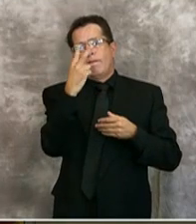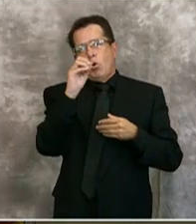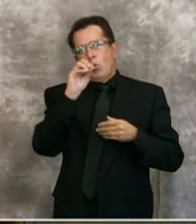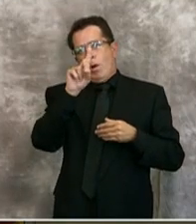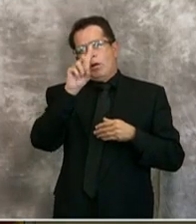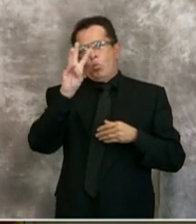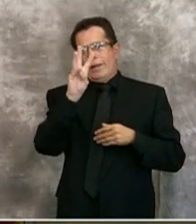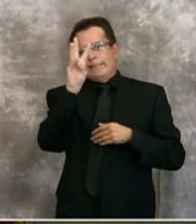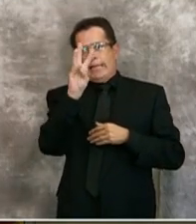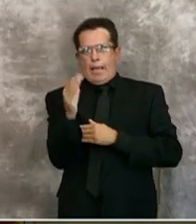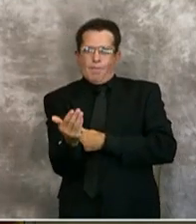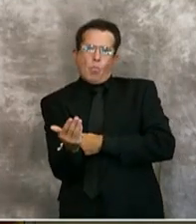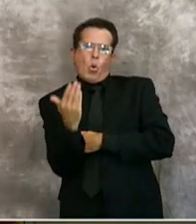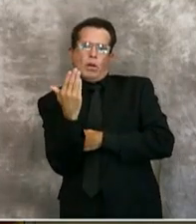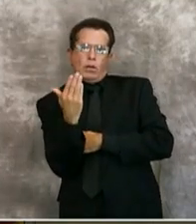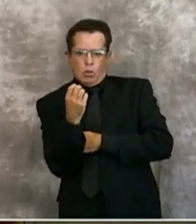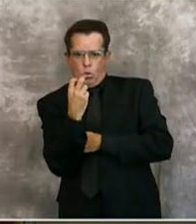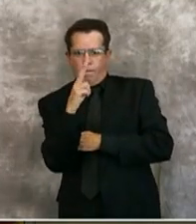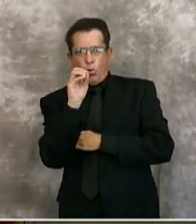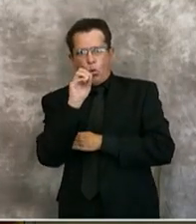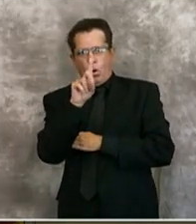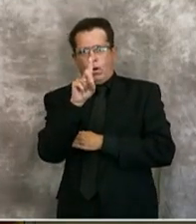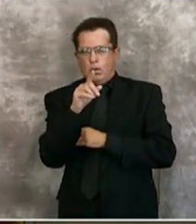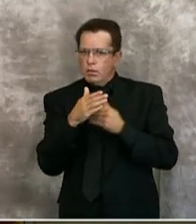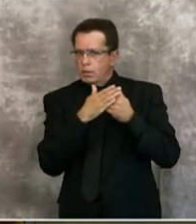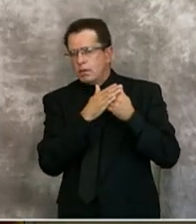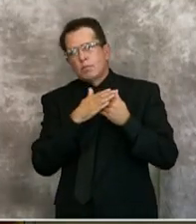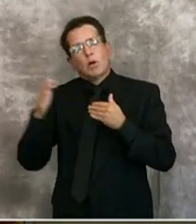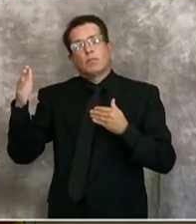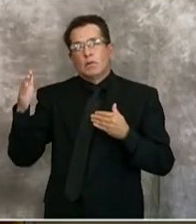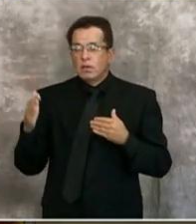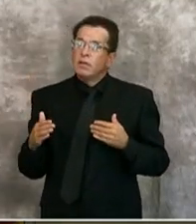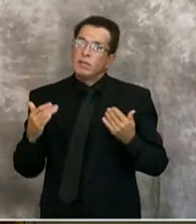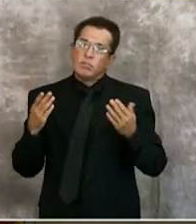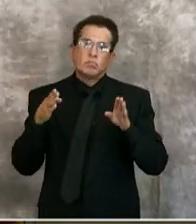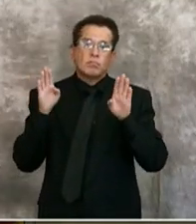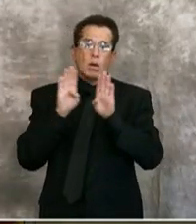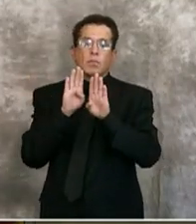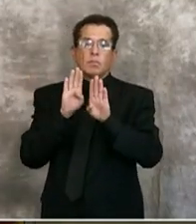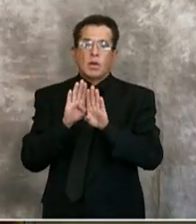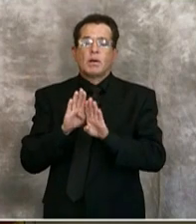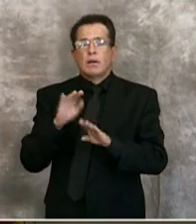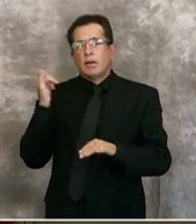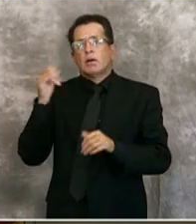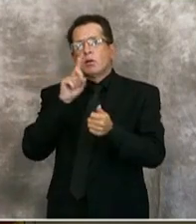Wednesday morning. And I believe Dr. Wooten has an additional comment she wants to make on that.